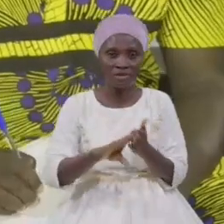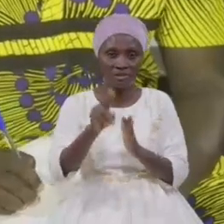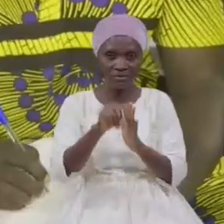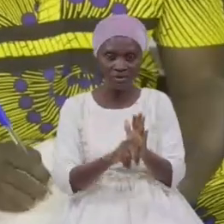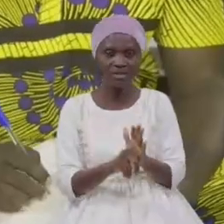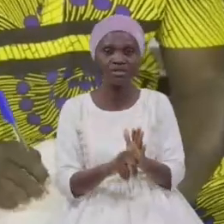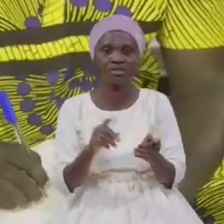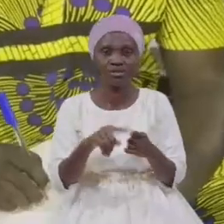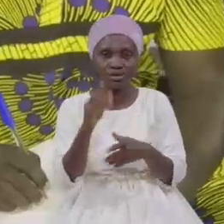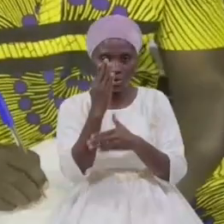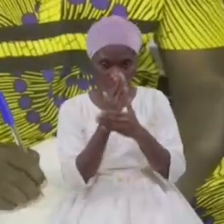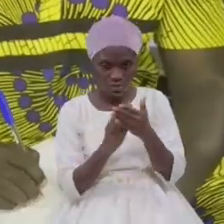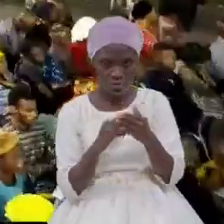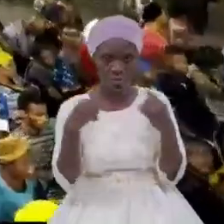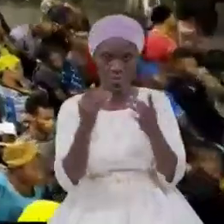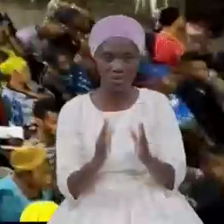are those who